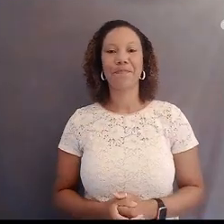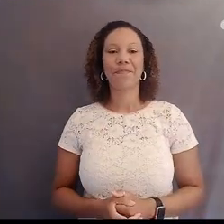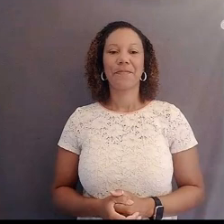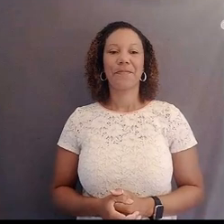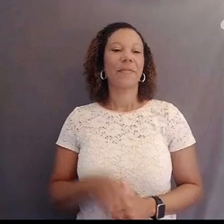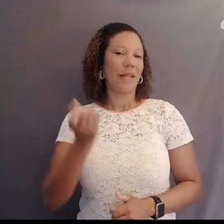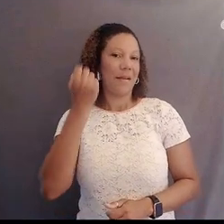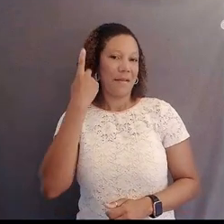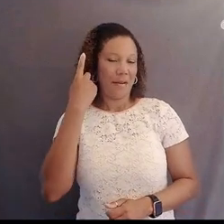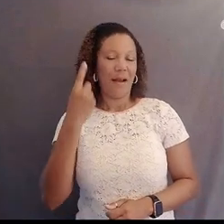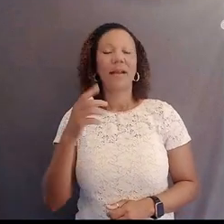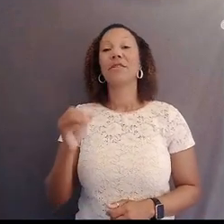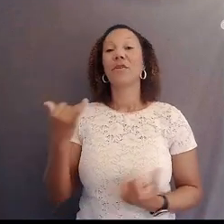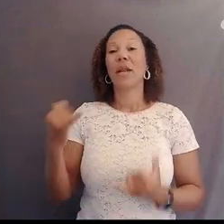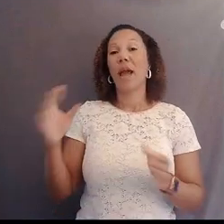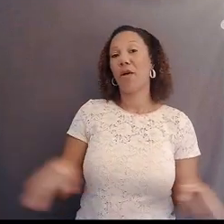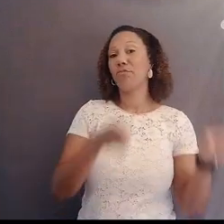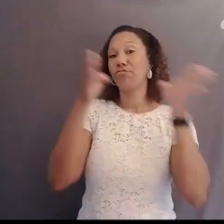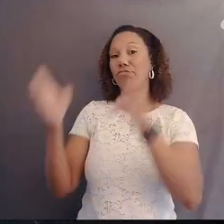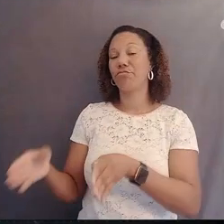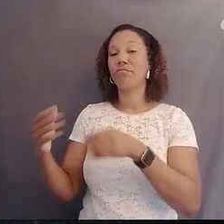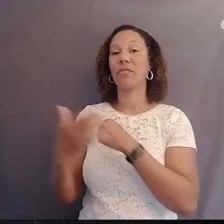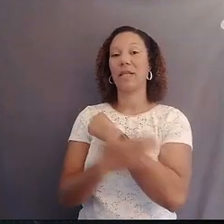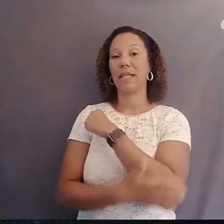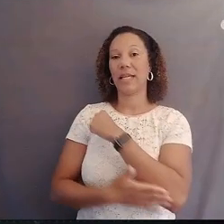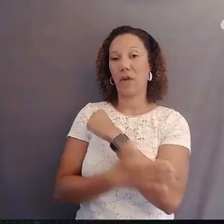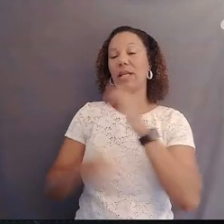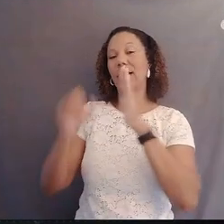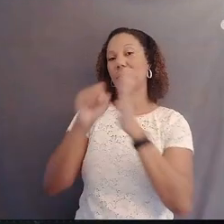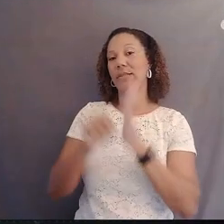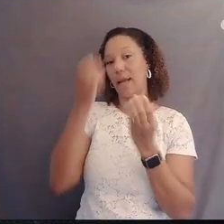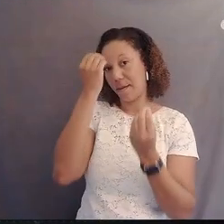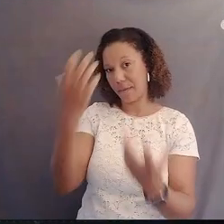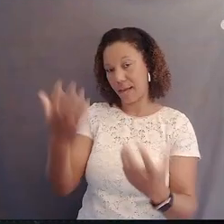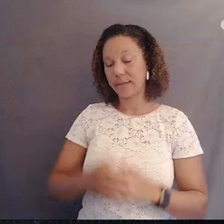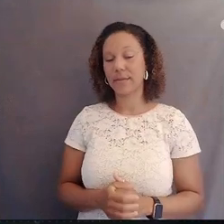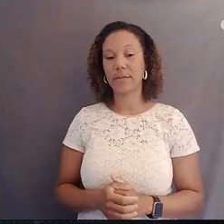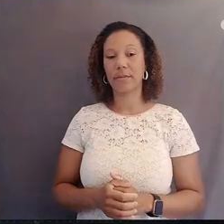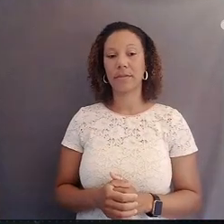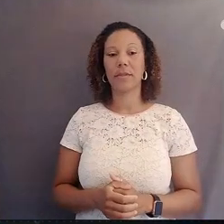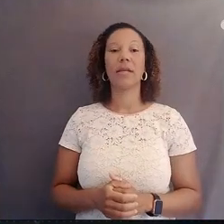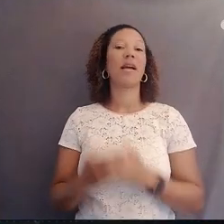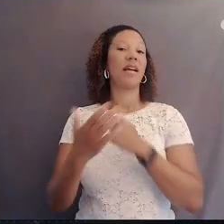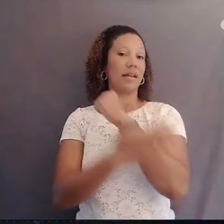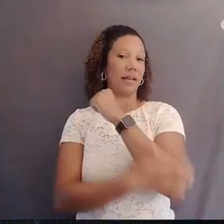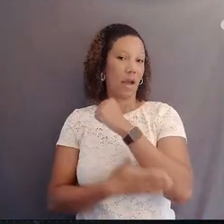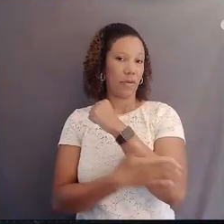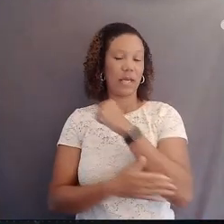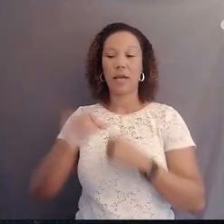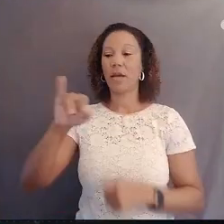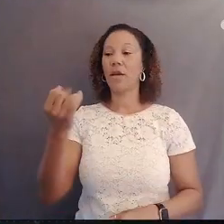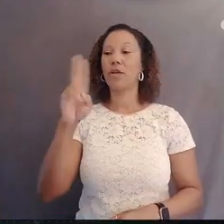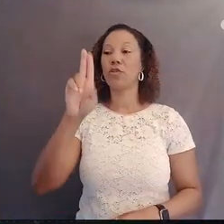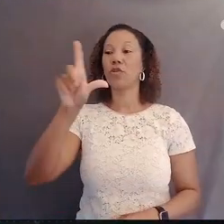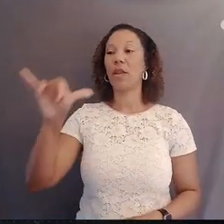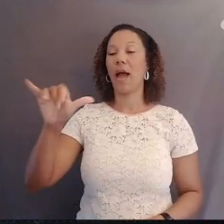it. Okay, so Zanthi, let's switch gears now and go to the county and state updates. So starting with the county, as of July